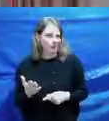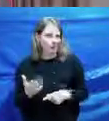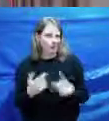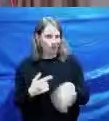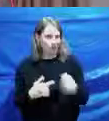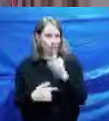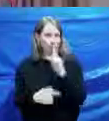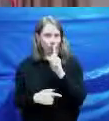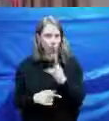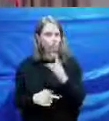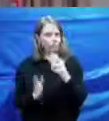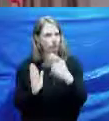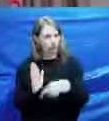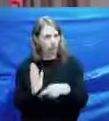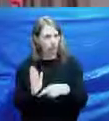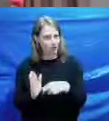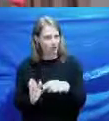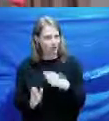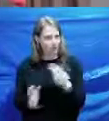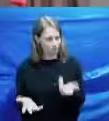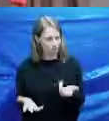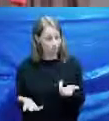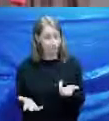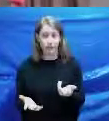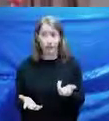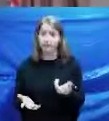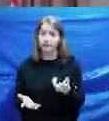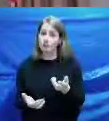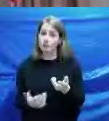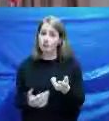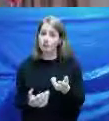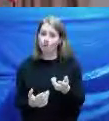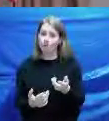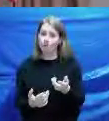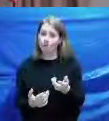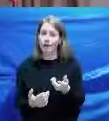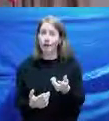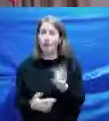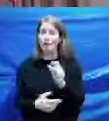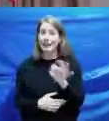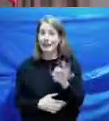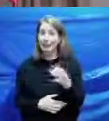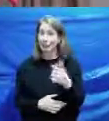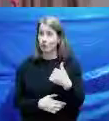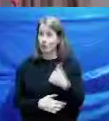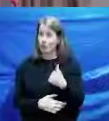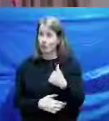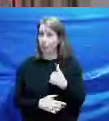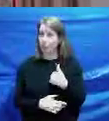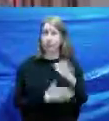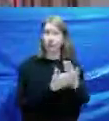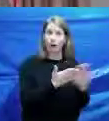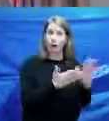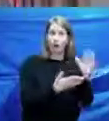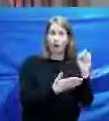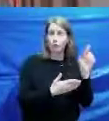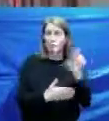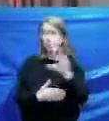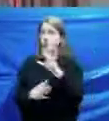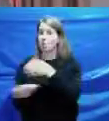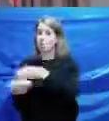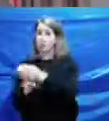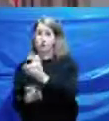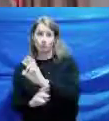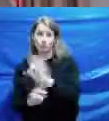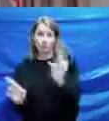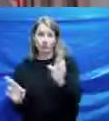you and I are college and career ready depends less on whether we can identify the main idea in a story, or a story, a text selection, or